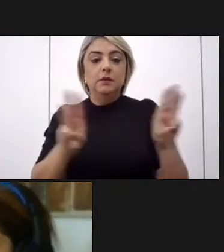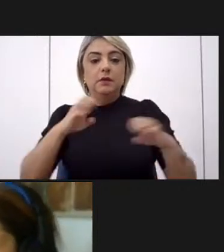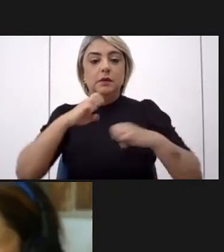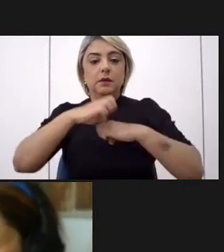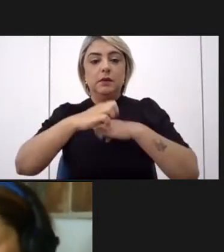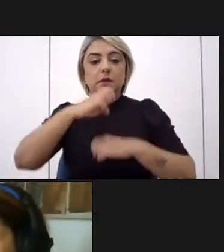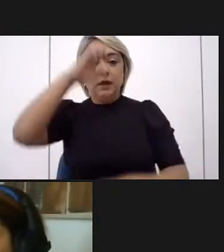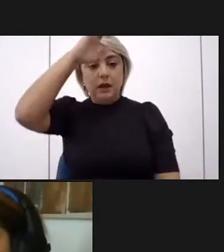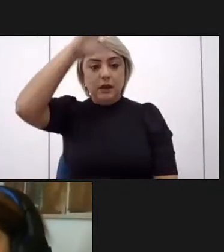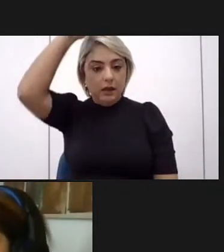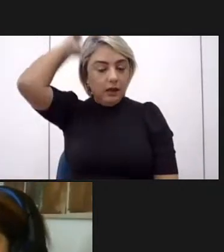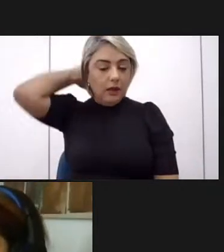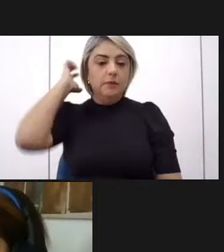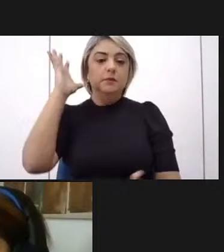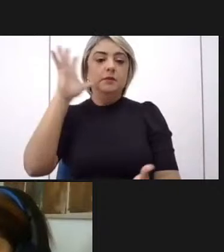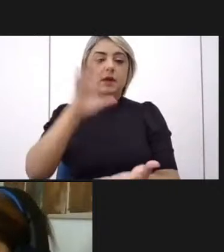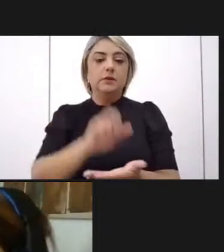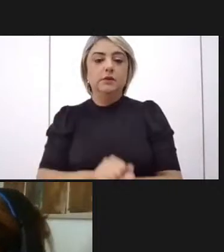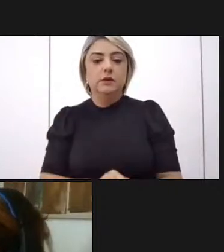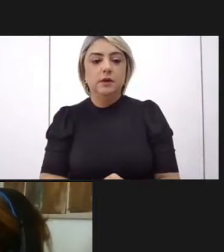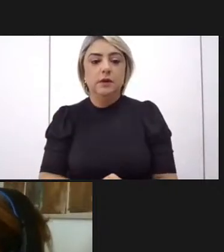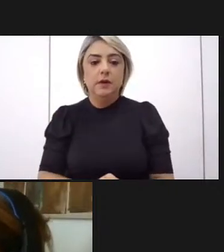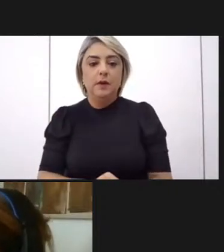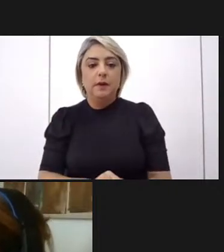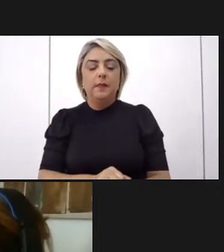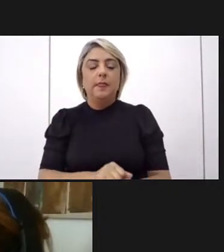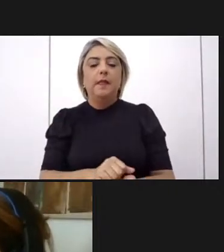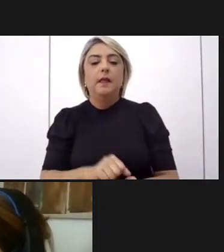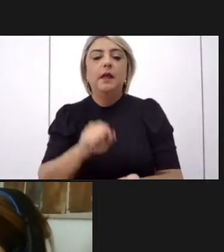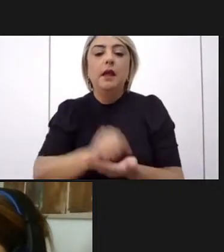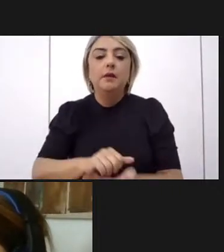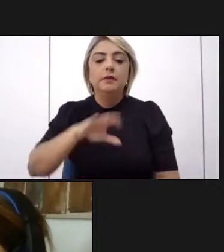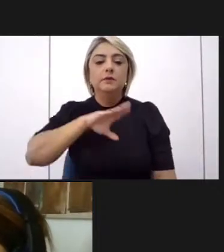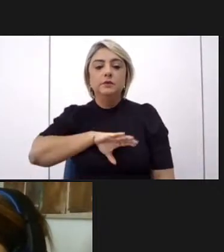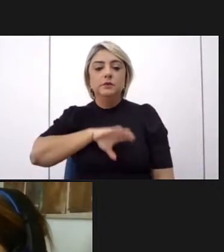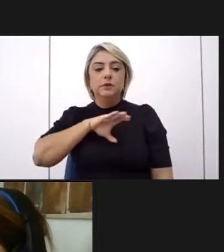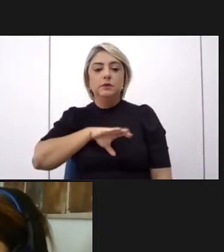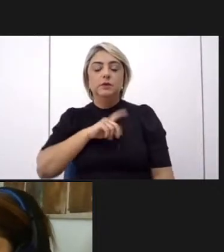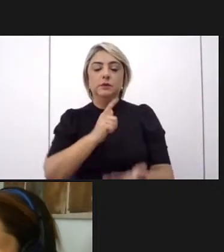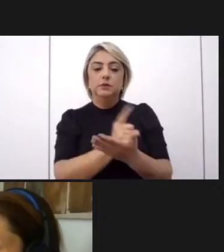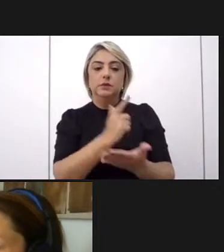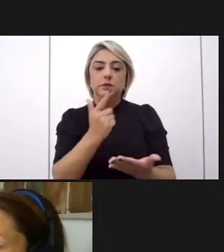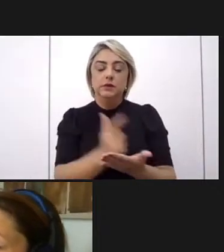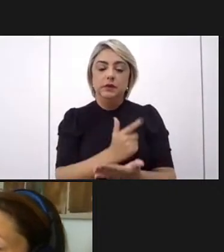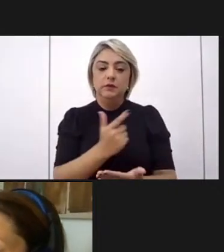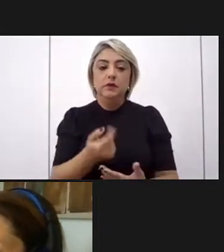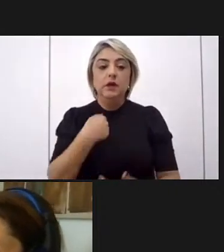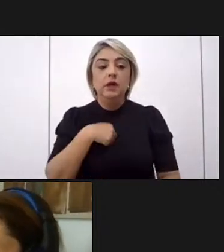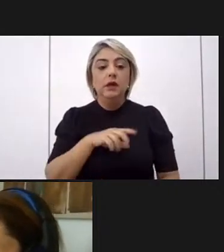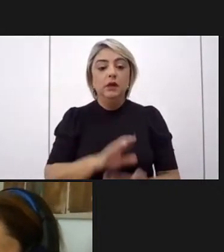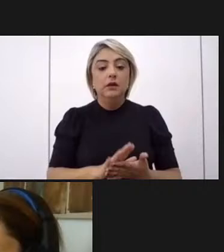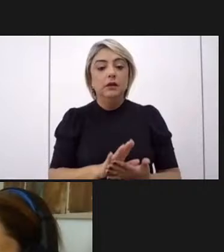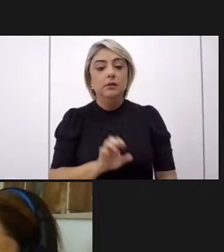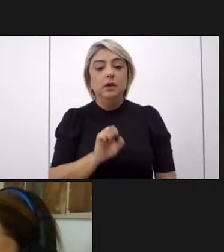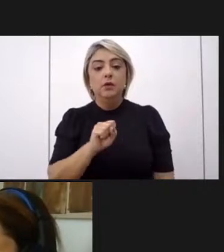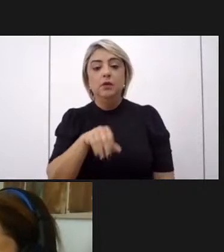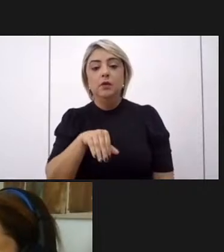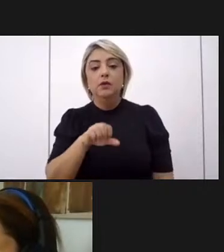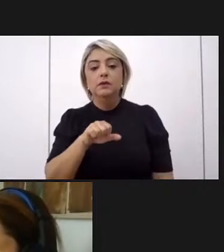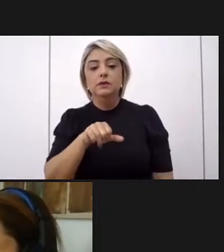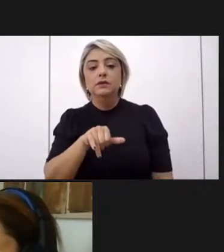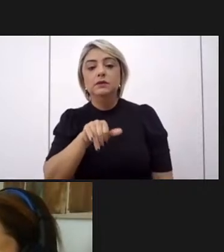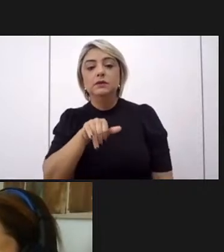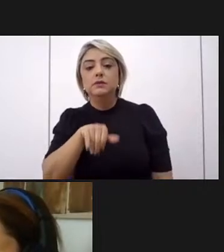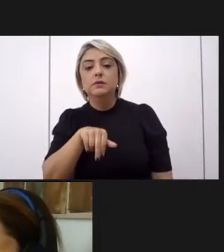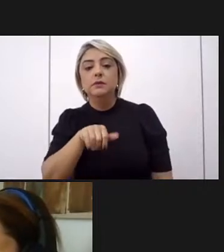the Portuguese version of the book. And also, Osmany will give you all the directions for those who